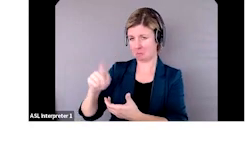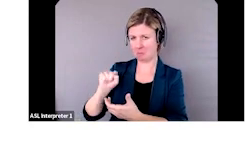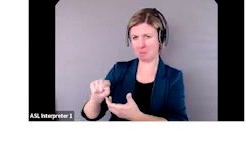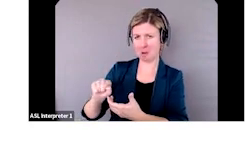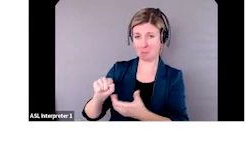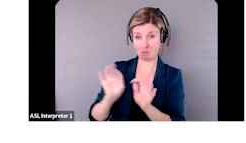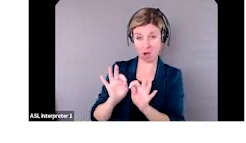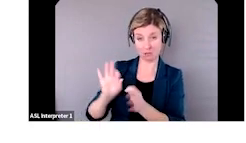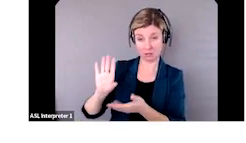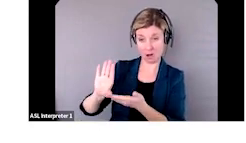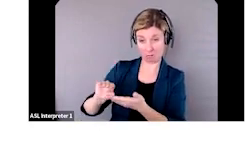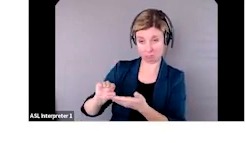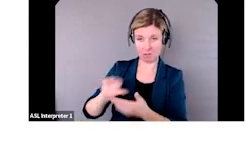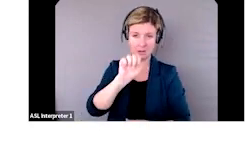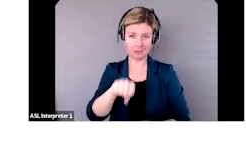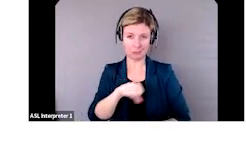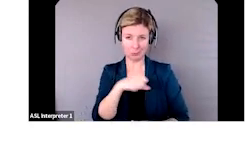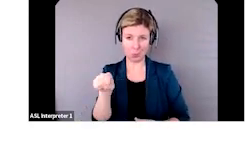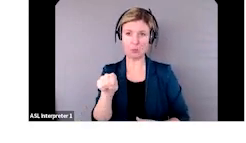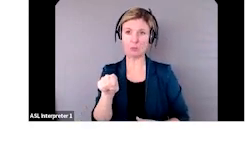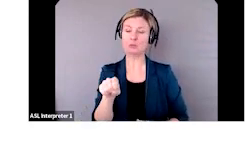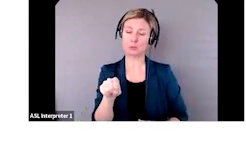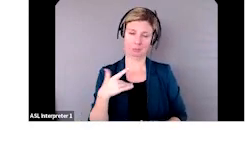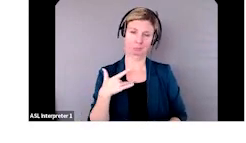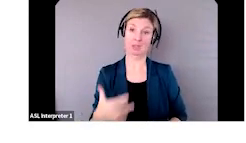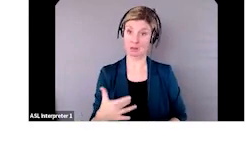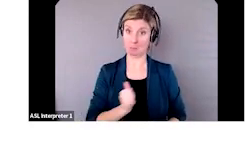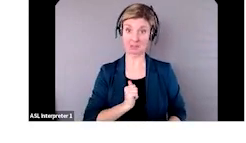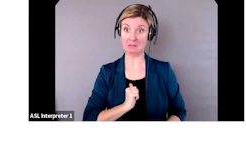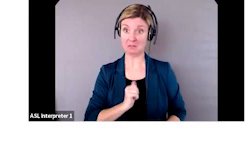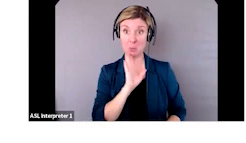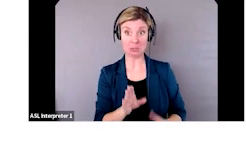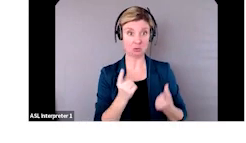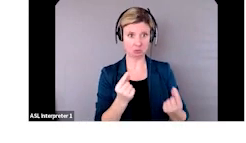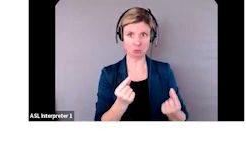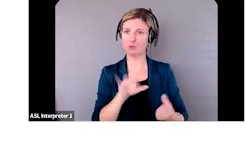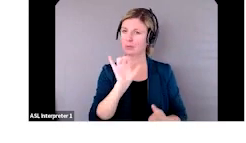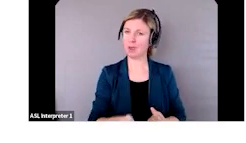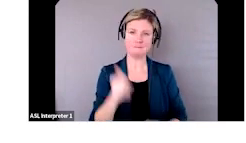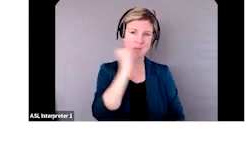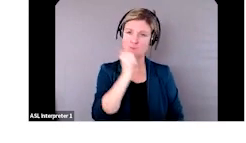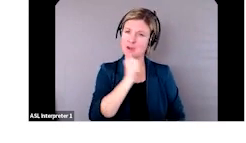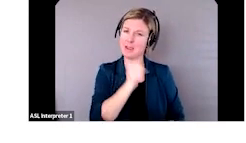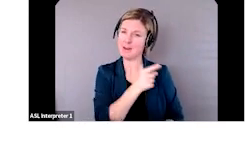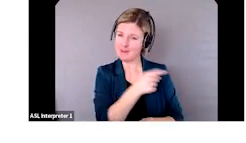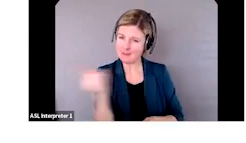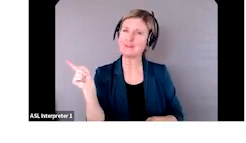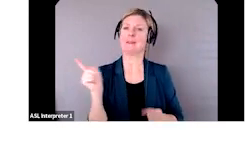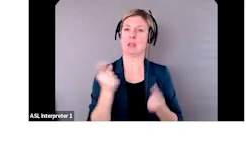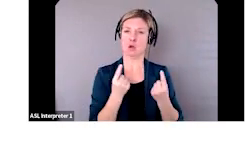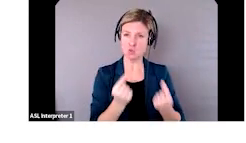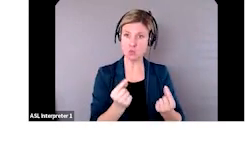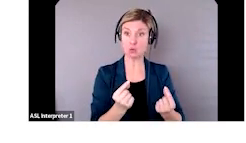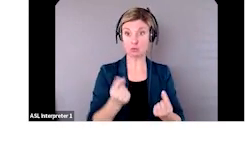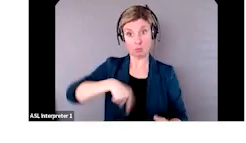those are all things that consumers do every day. And we want to make sure we can support that by having our products on